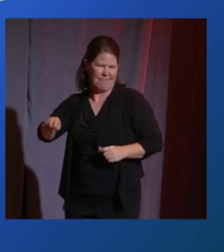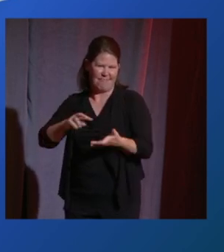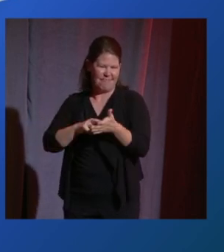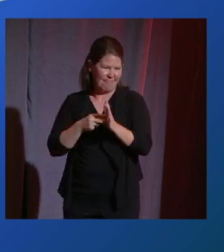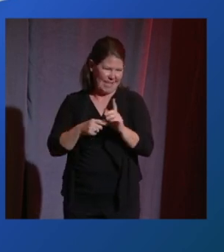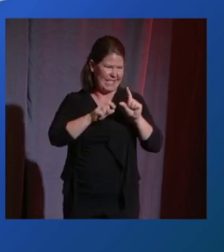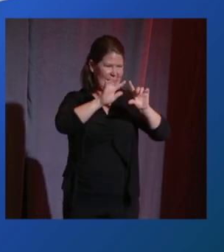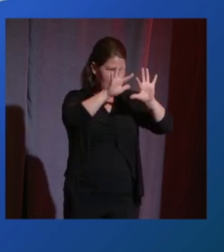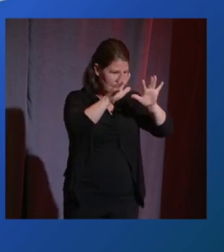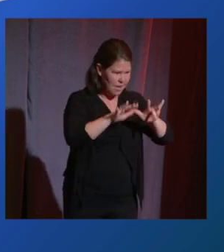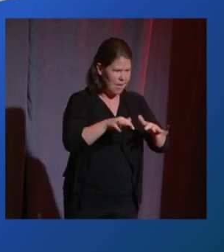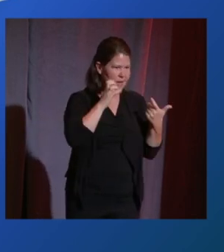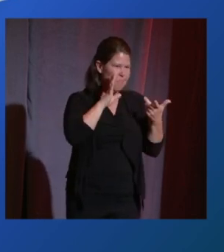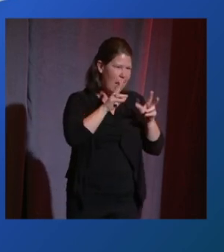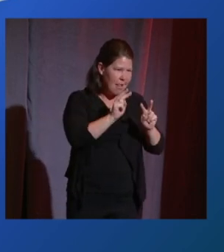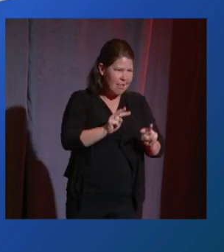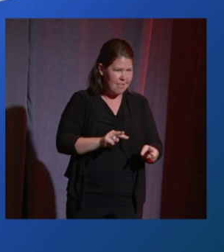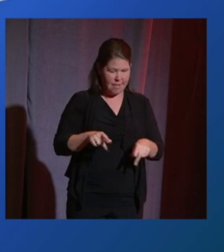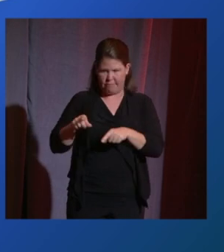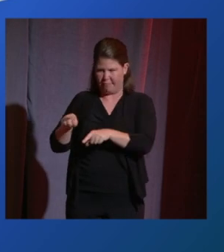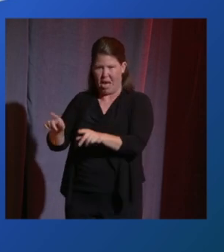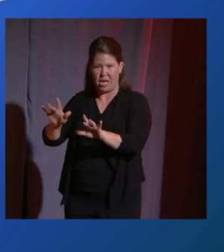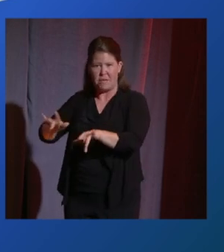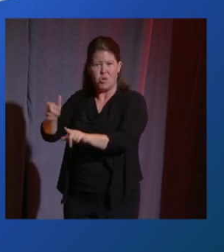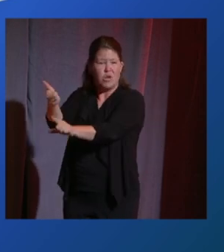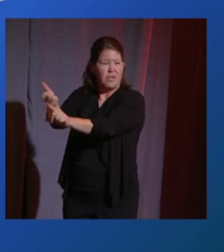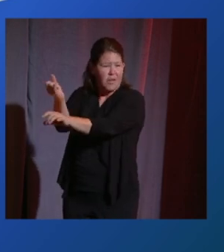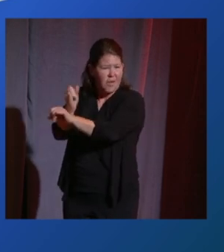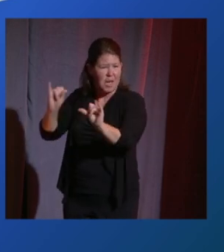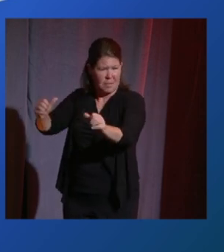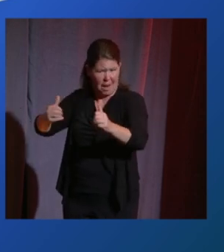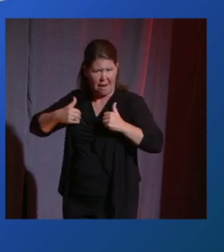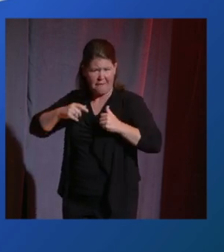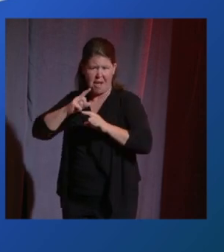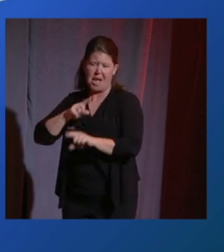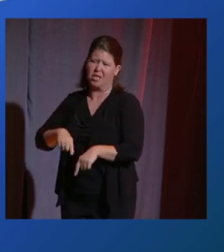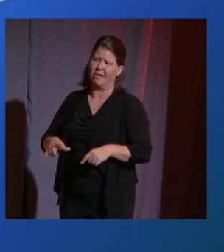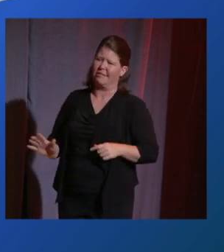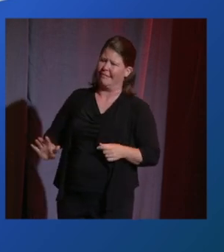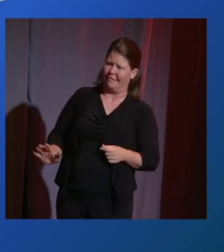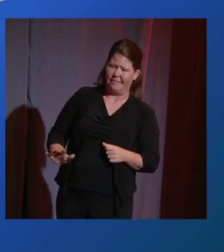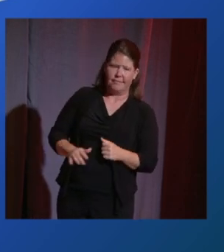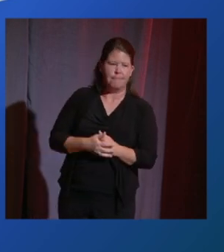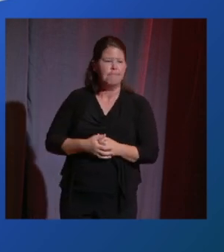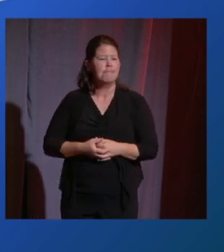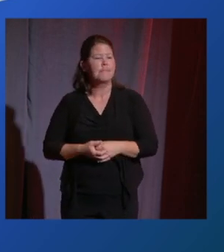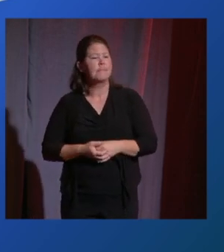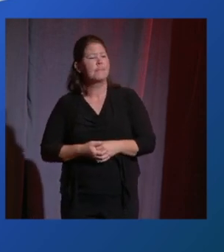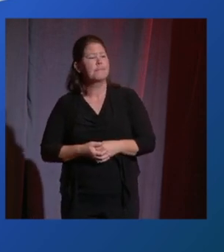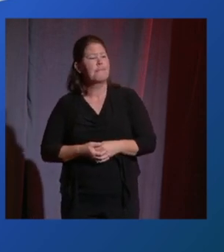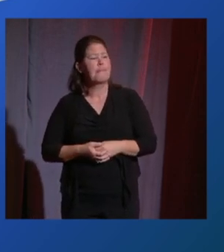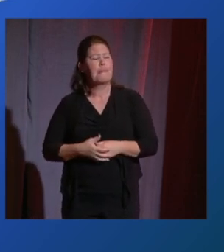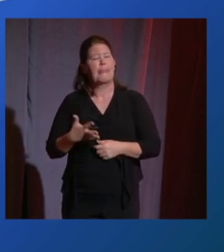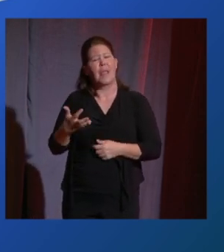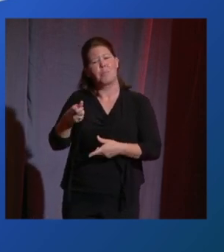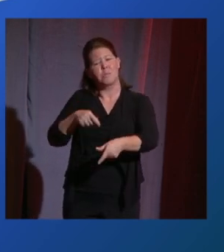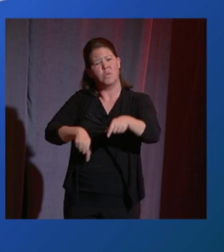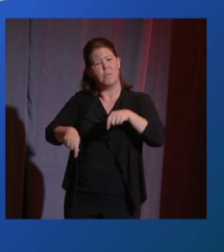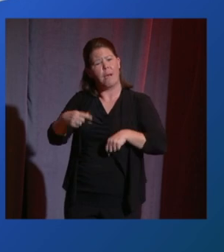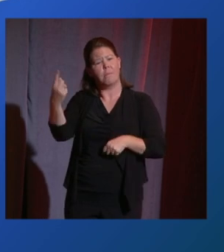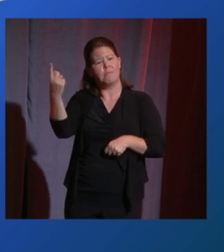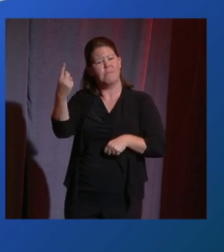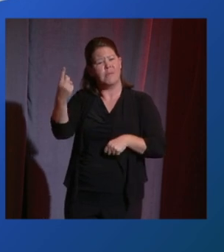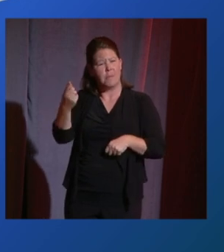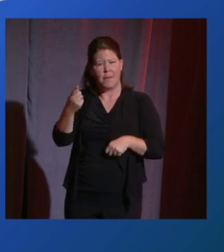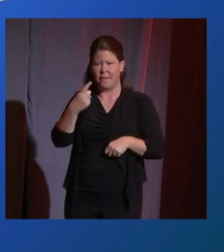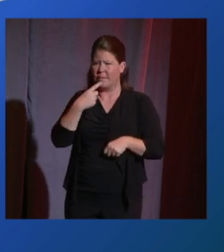total the the solution or answer uh that's being looked for I I wanted to go back to something that was said earlier about passion